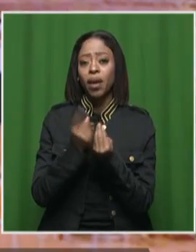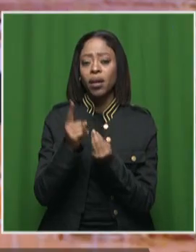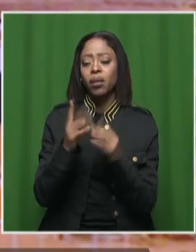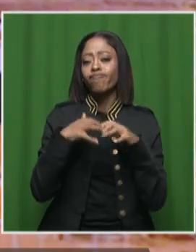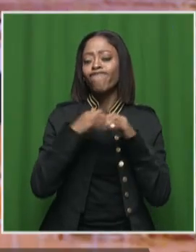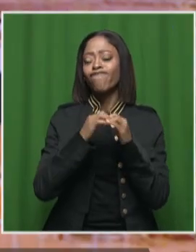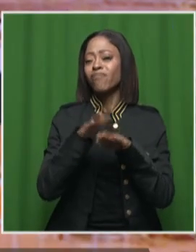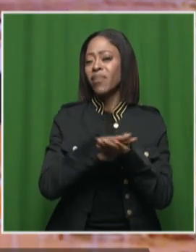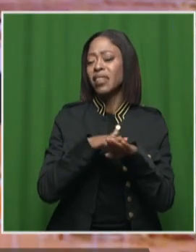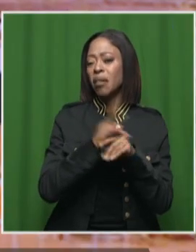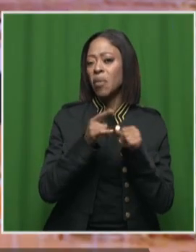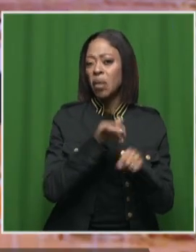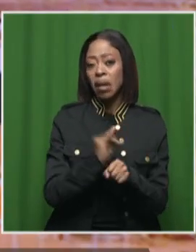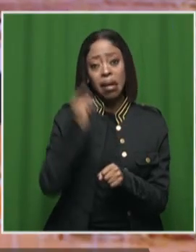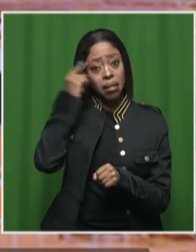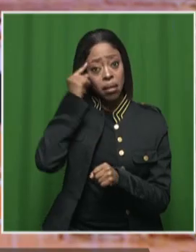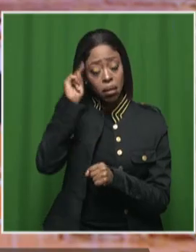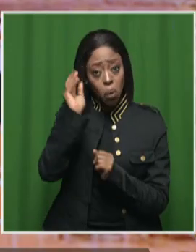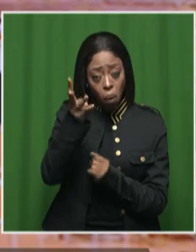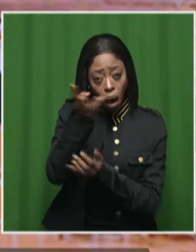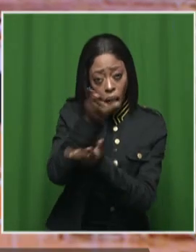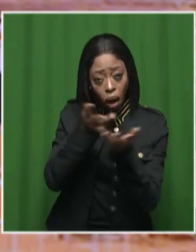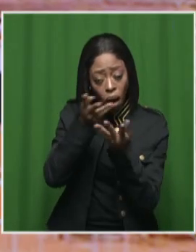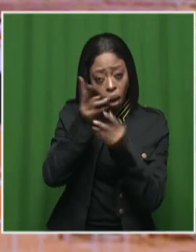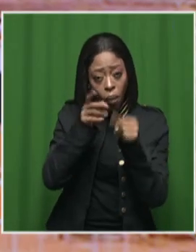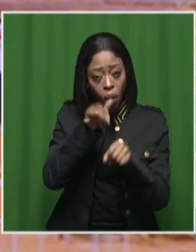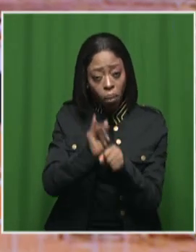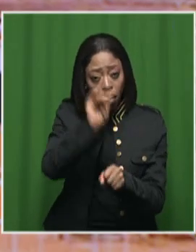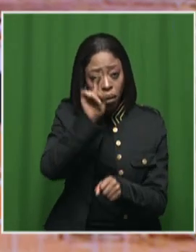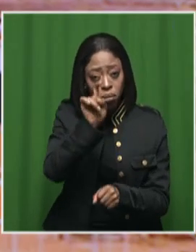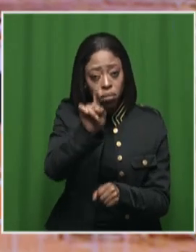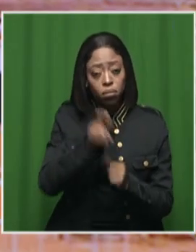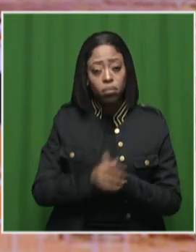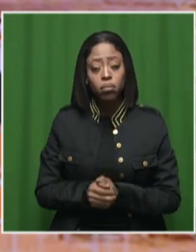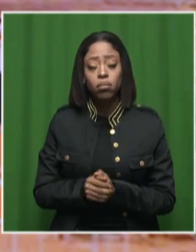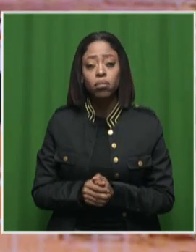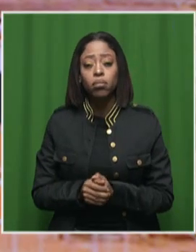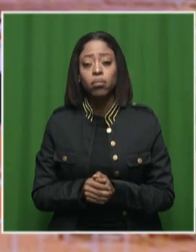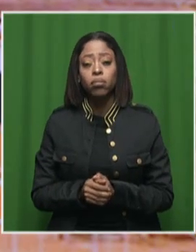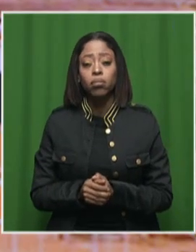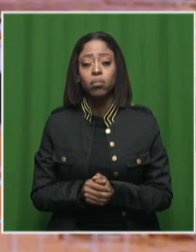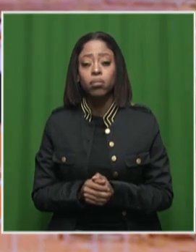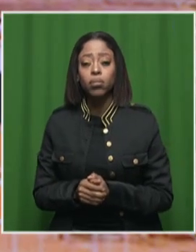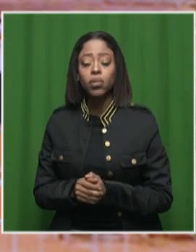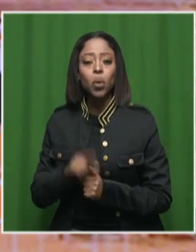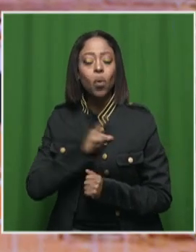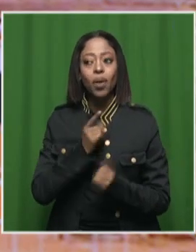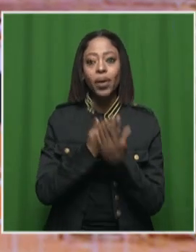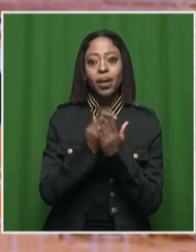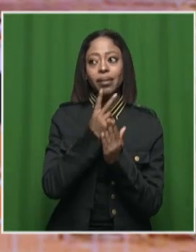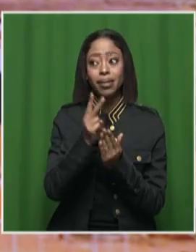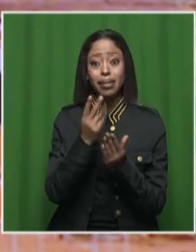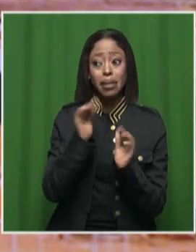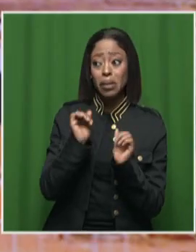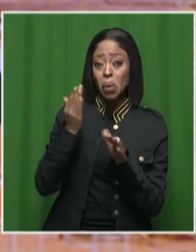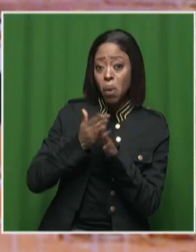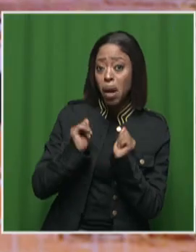formed on, I imagine this will also be quite a good platform to talk about this and see how effective it can